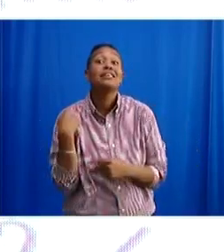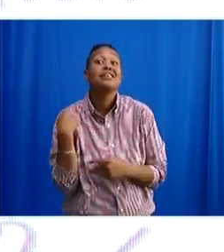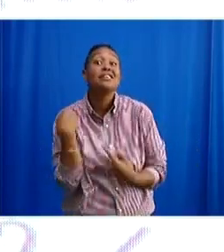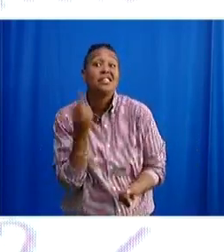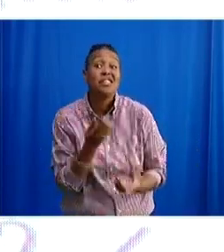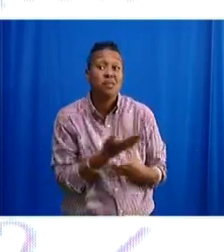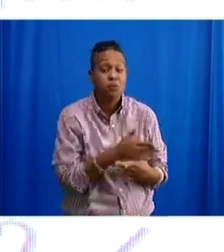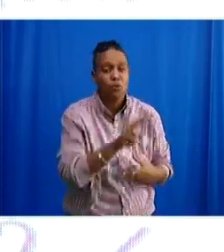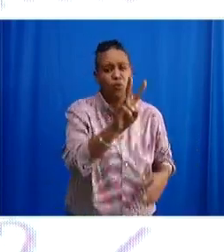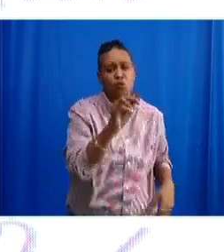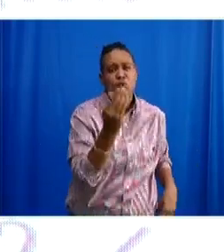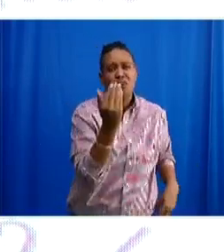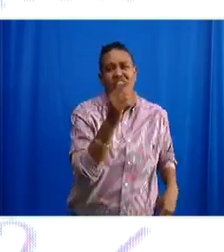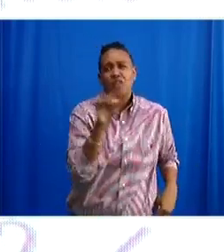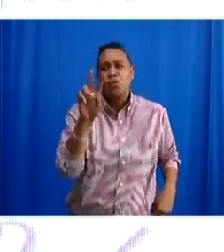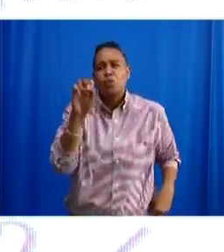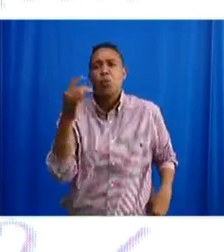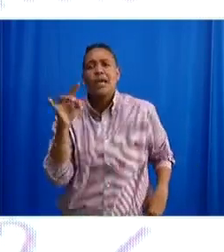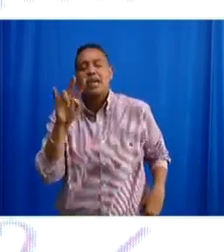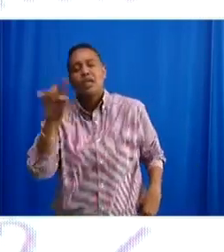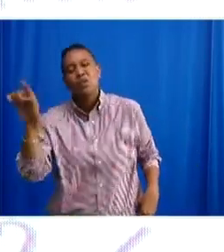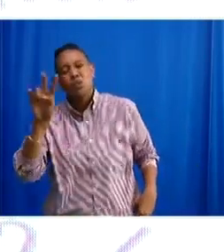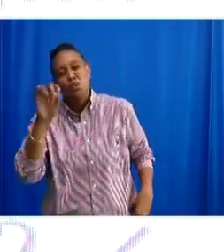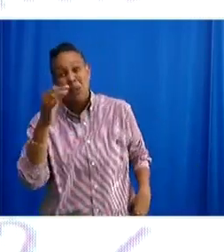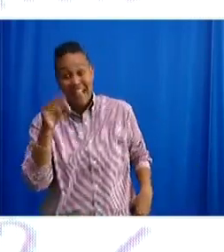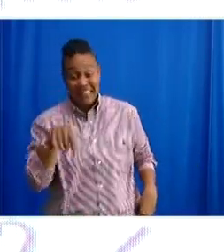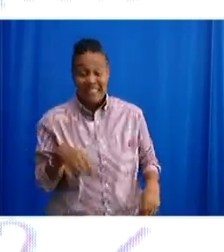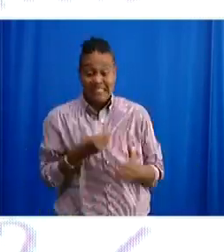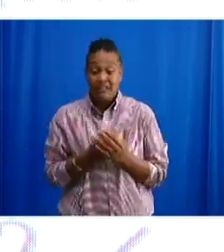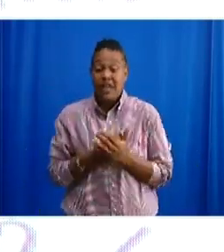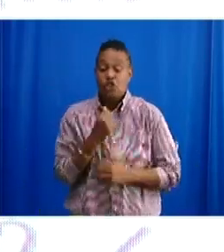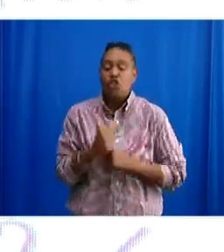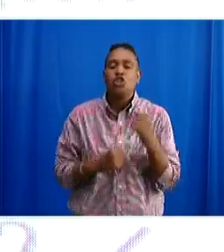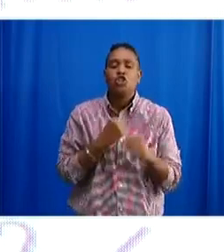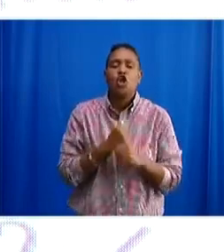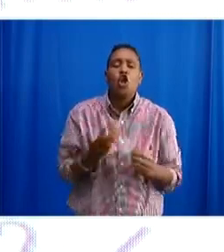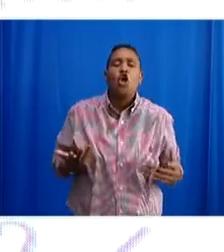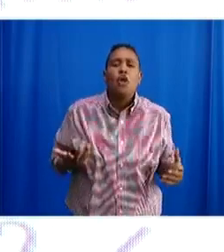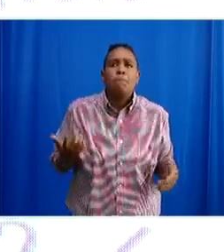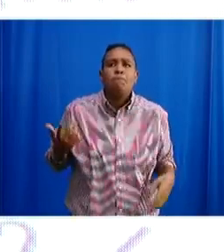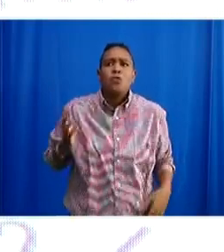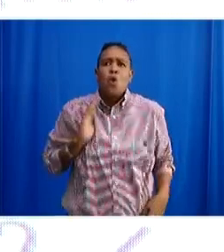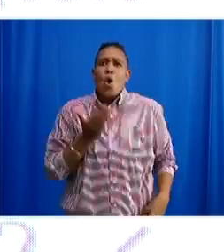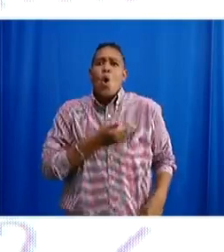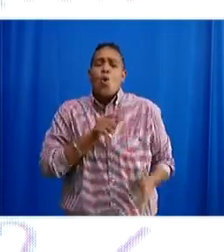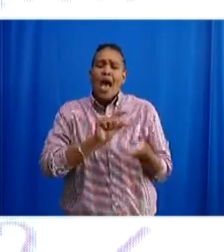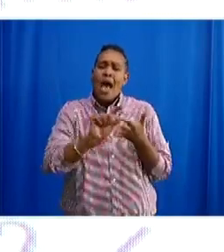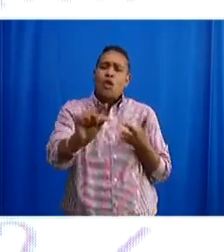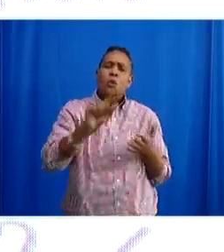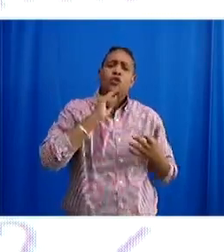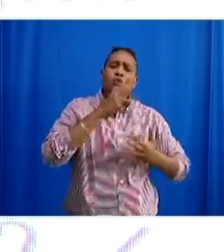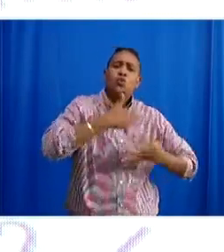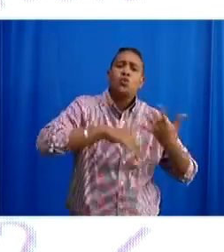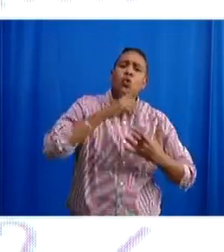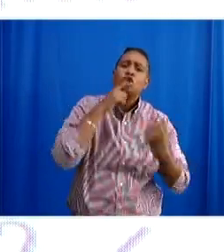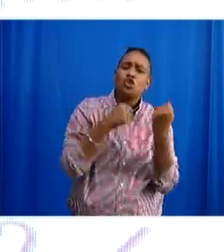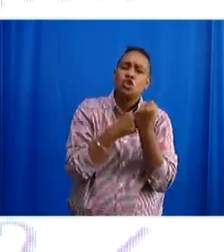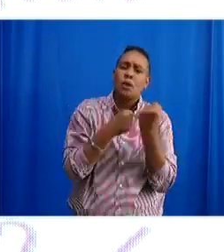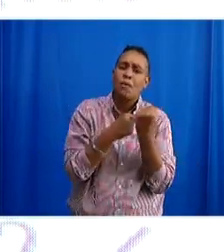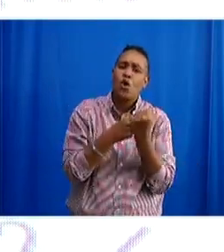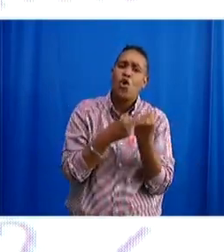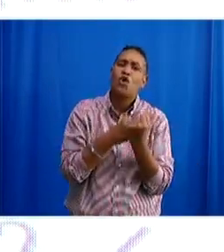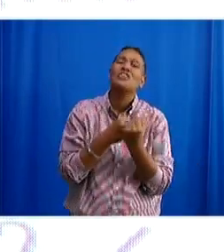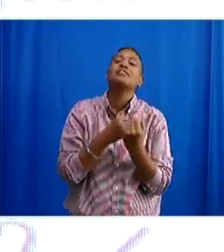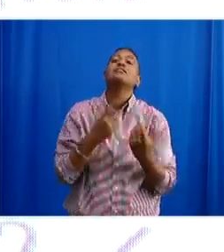between 2015 and 2018-19. And in this financial year, our allocation to social support, the